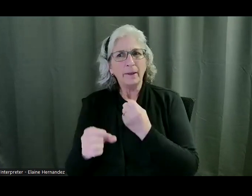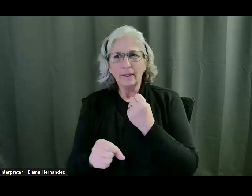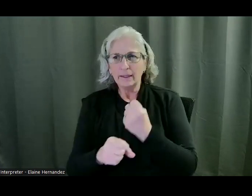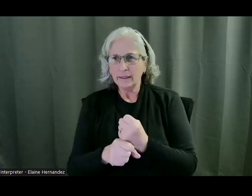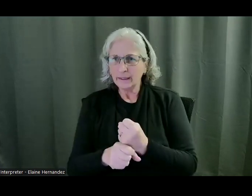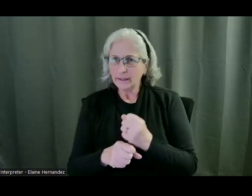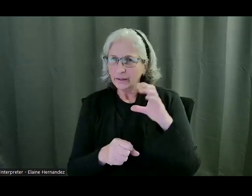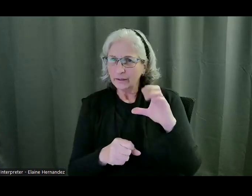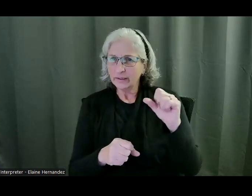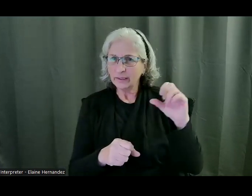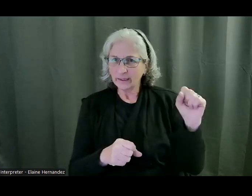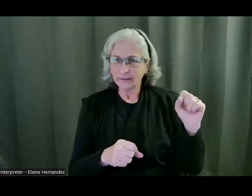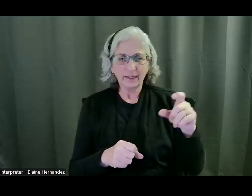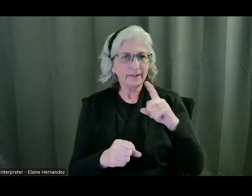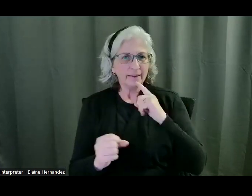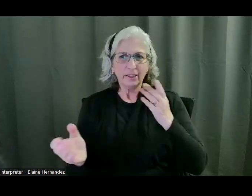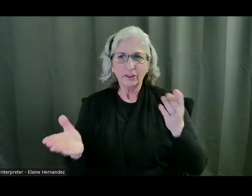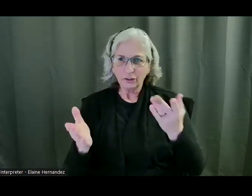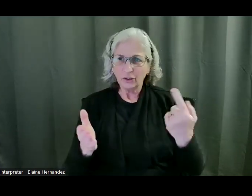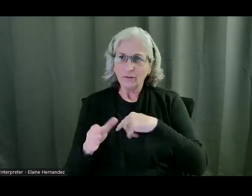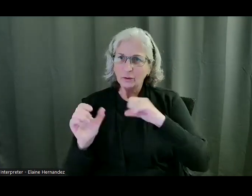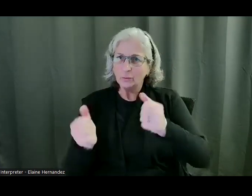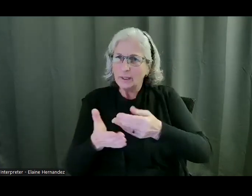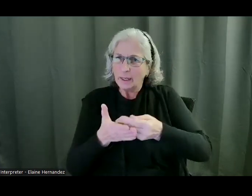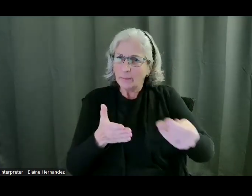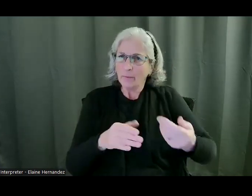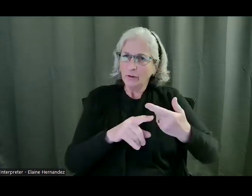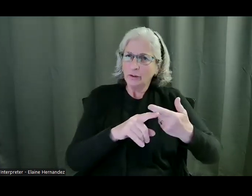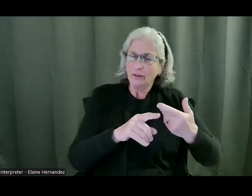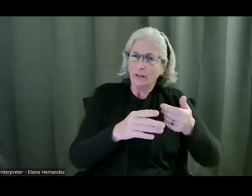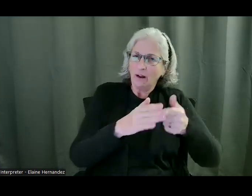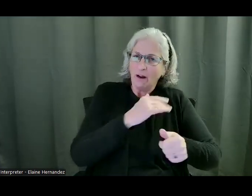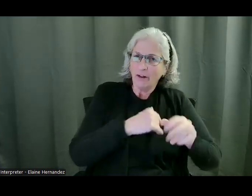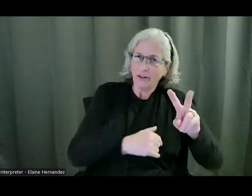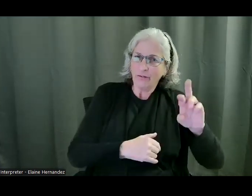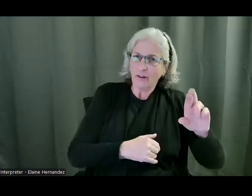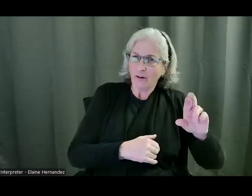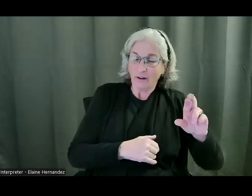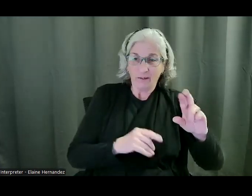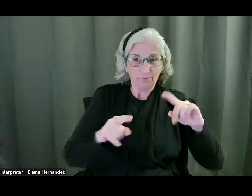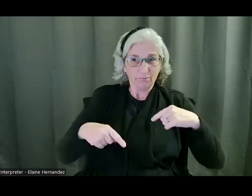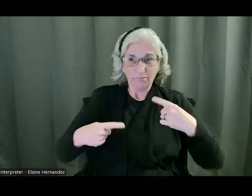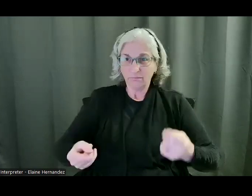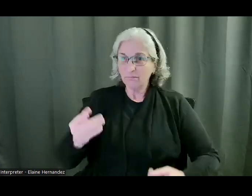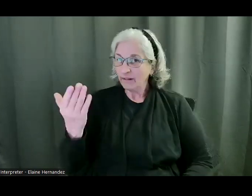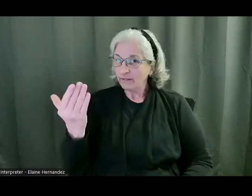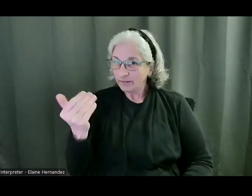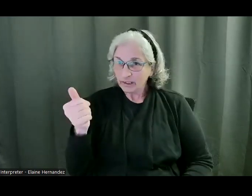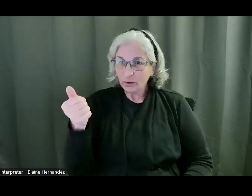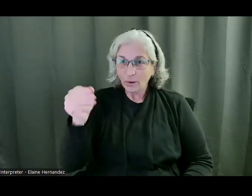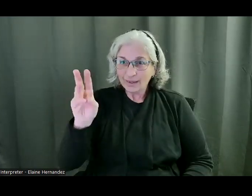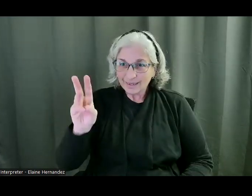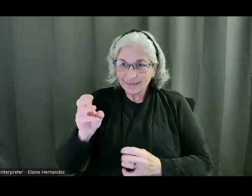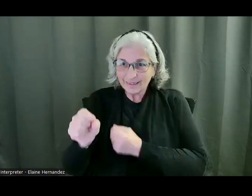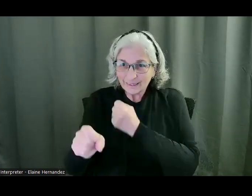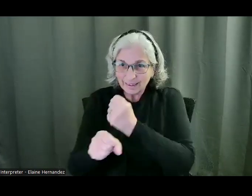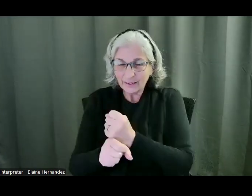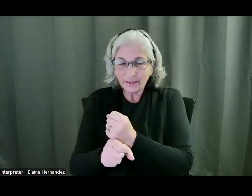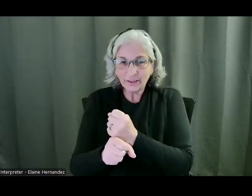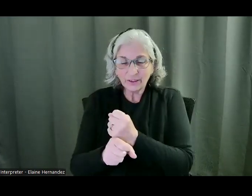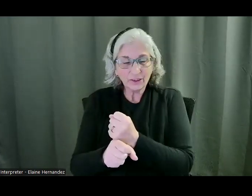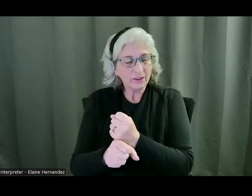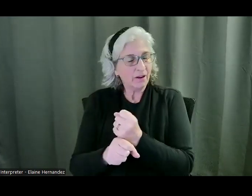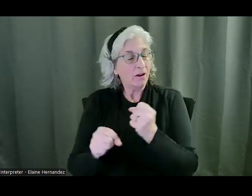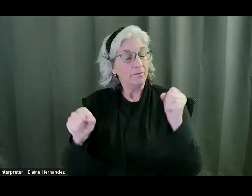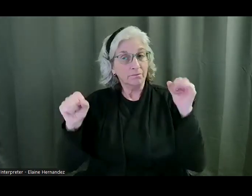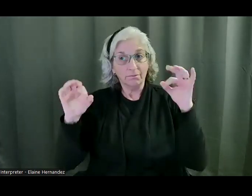CSS has been a service that we could purchase on the VR side. We're talking 15, 16 years. And it's funny, it's just like